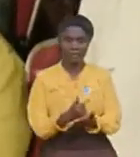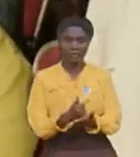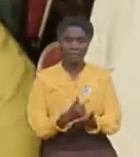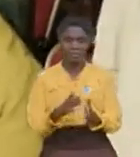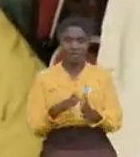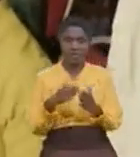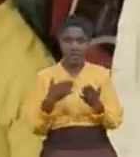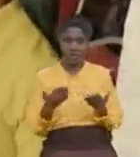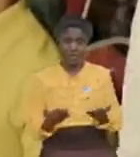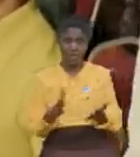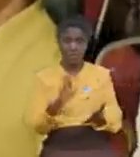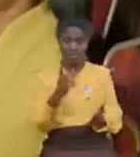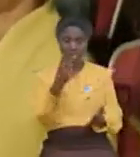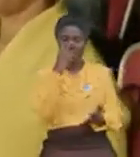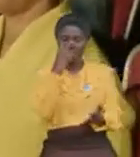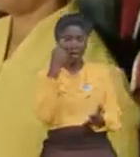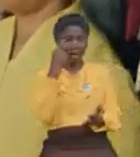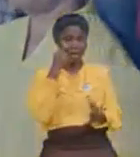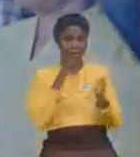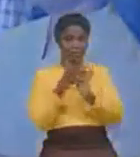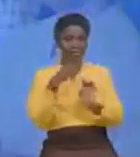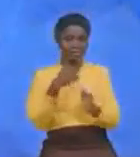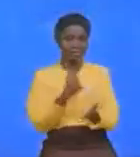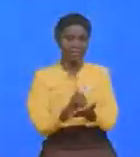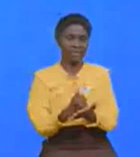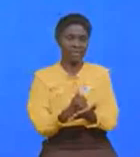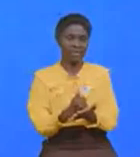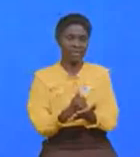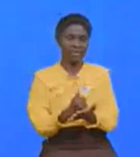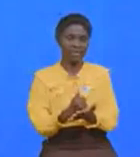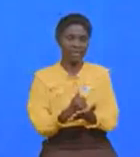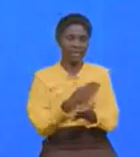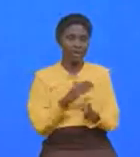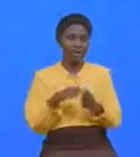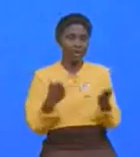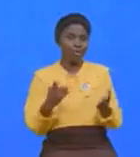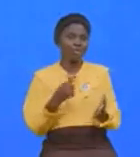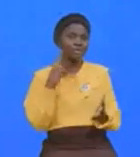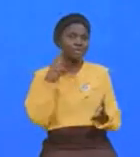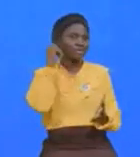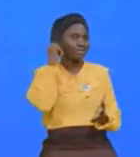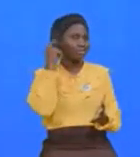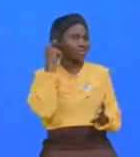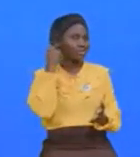Open your blind eyes. Or stop the deaf ear.